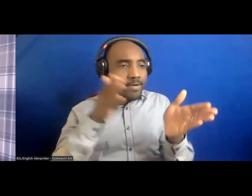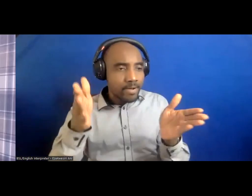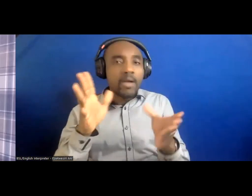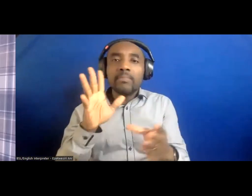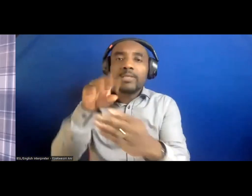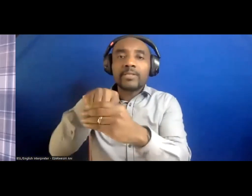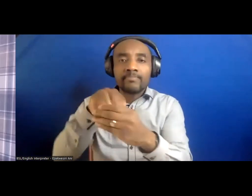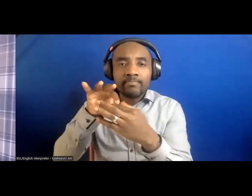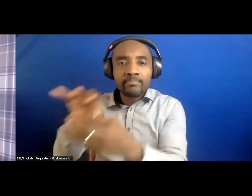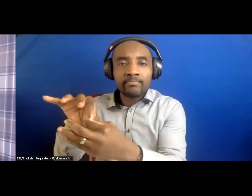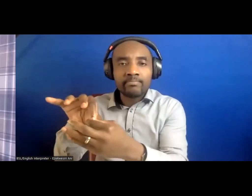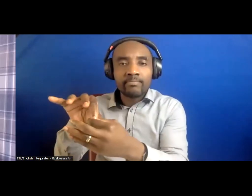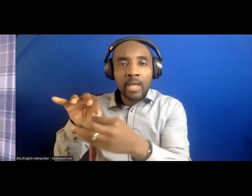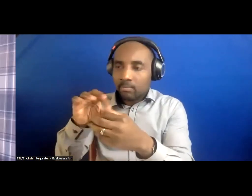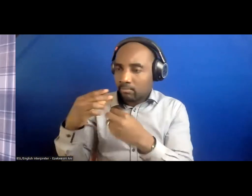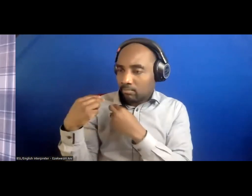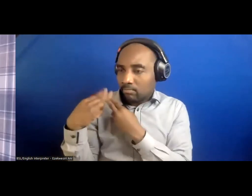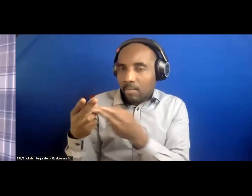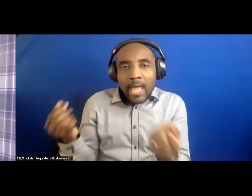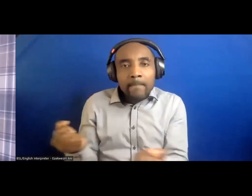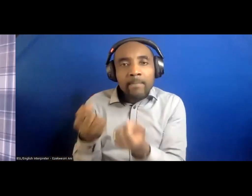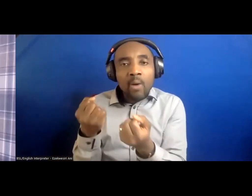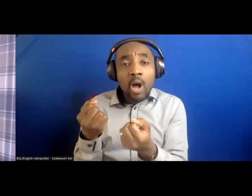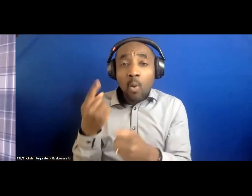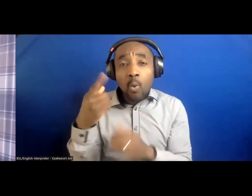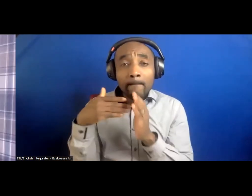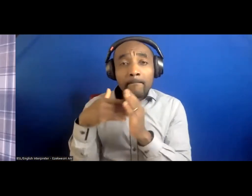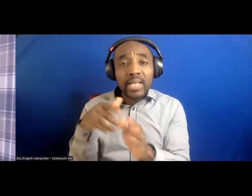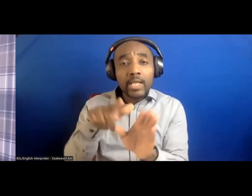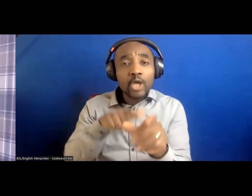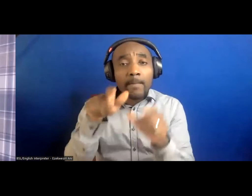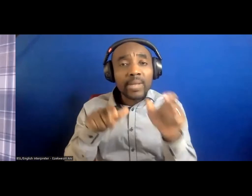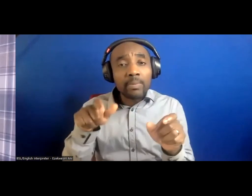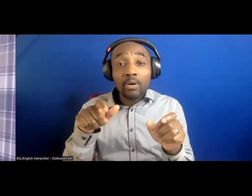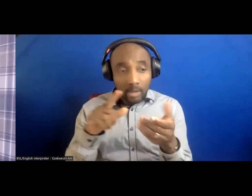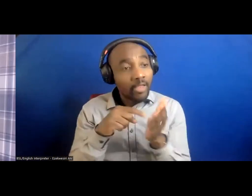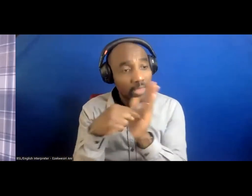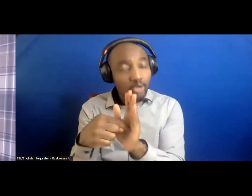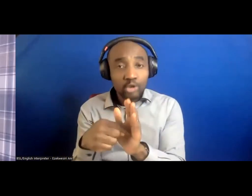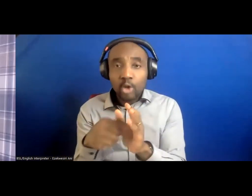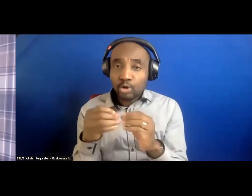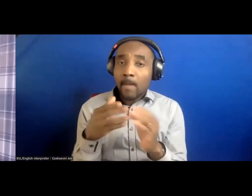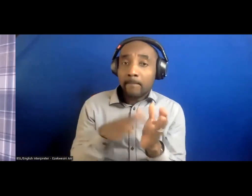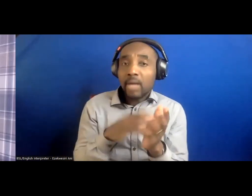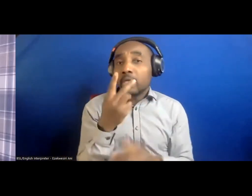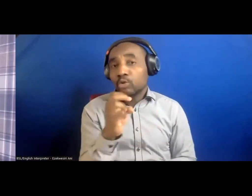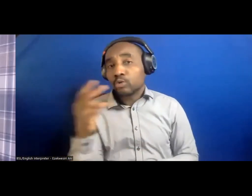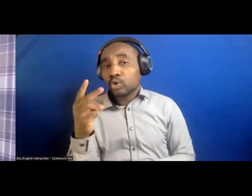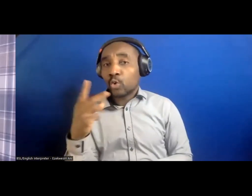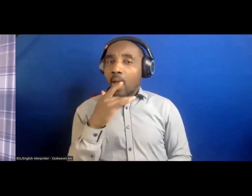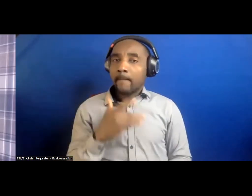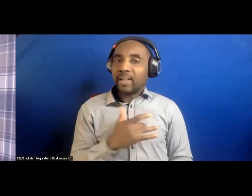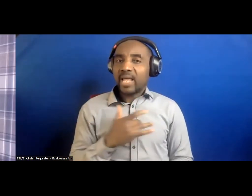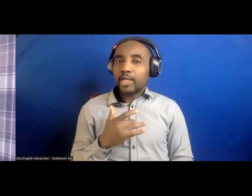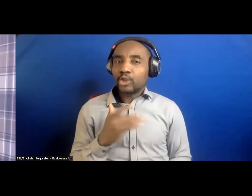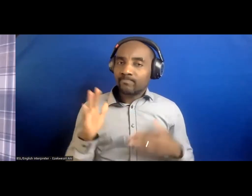empower 1 million young people, which equally reflect Birmingham 2022's pledge to engage, equip and empower